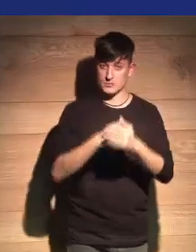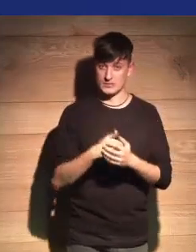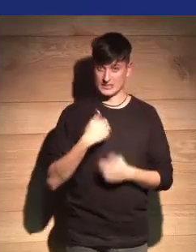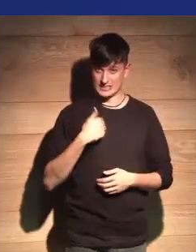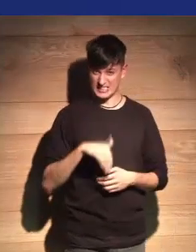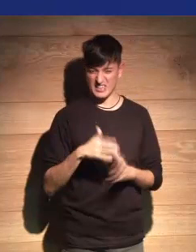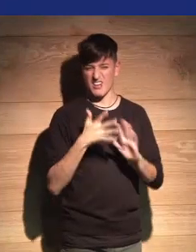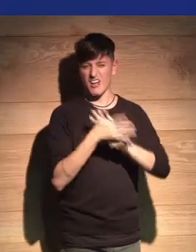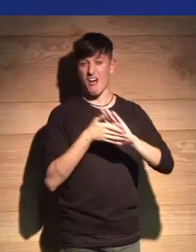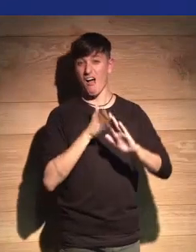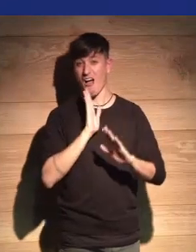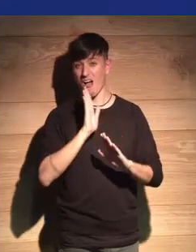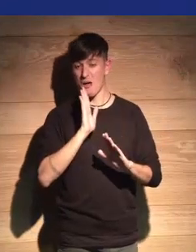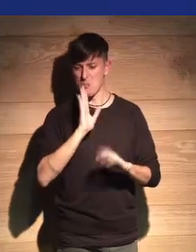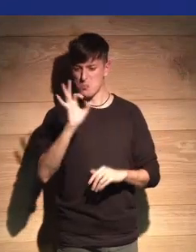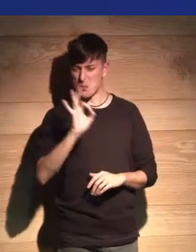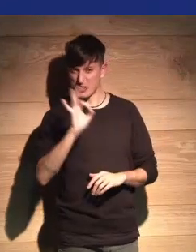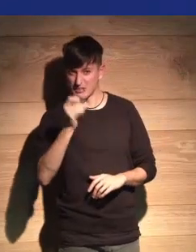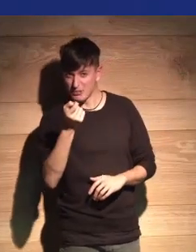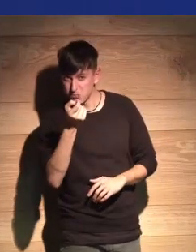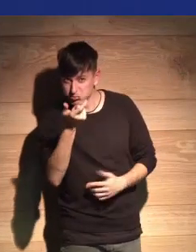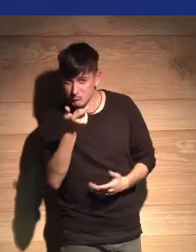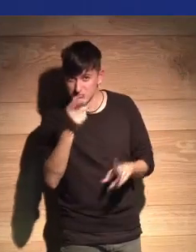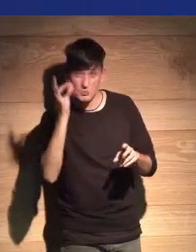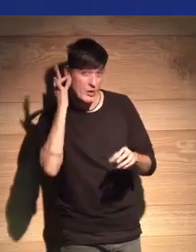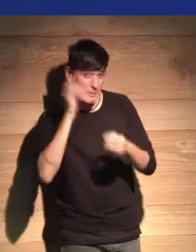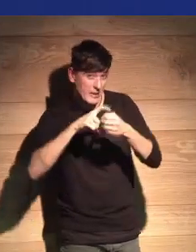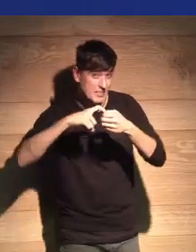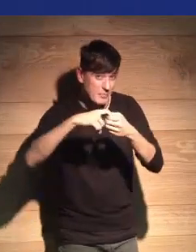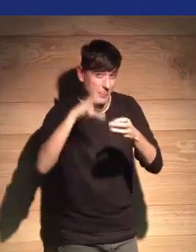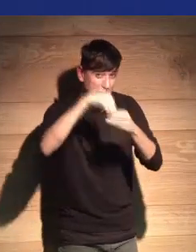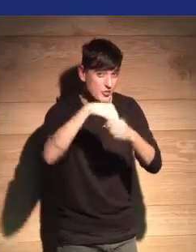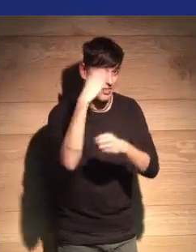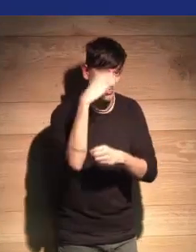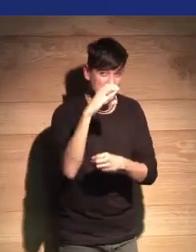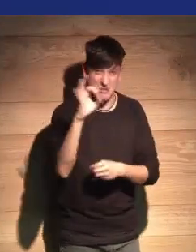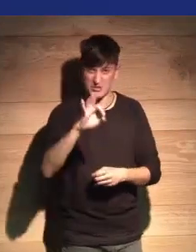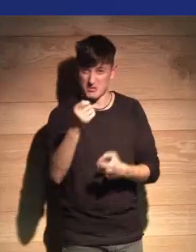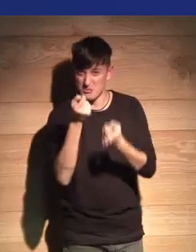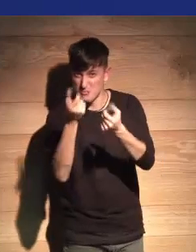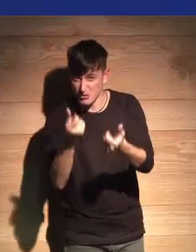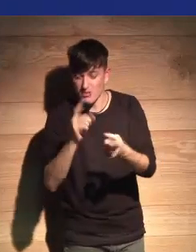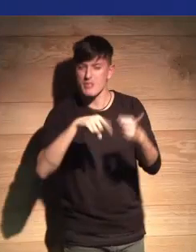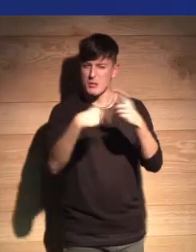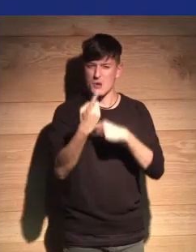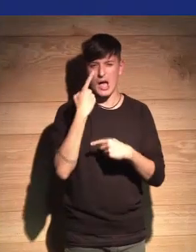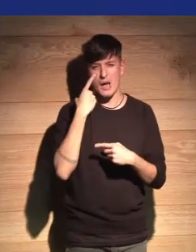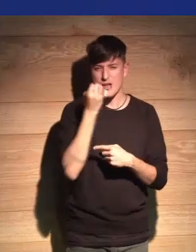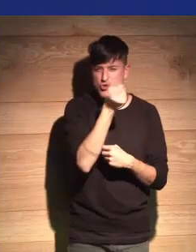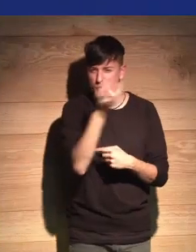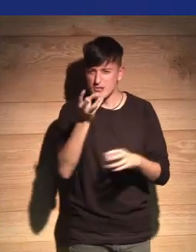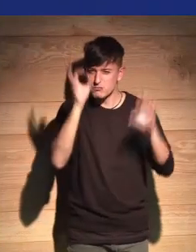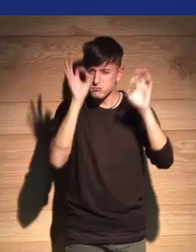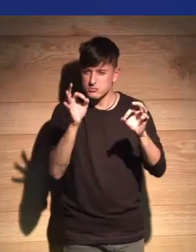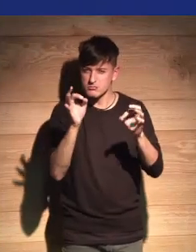minor. We spoke about the low percentage of women in science. The deputy minister